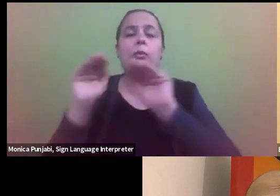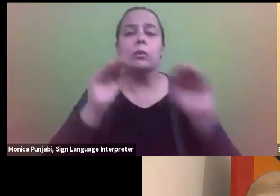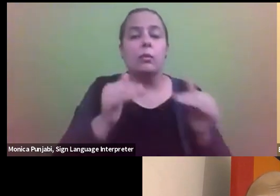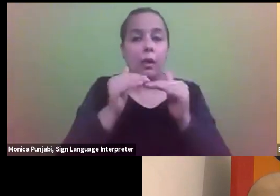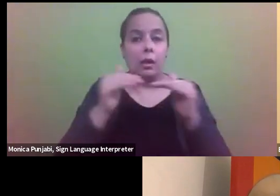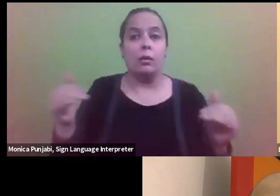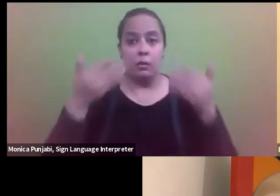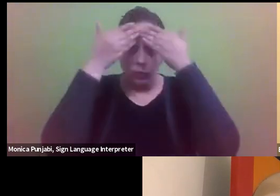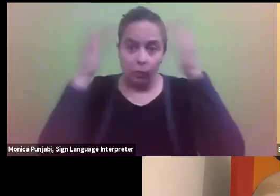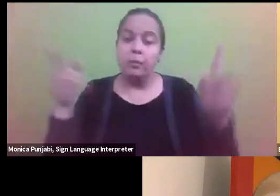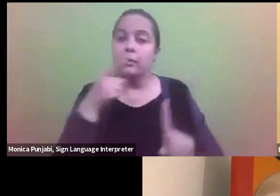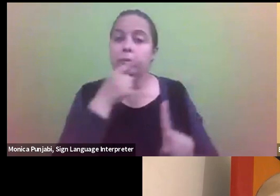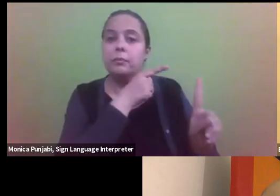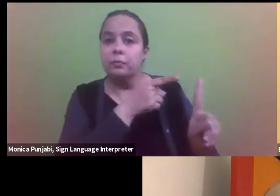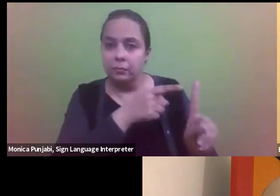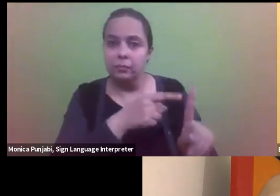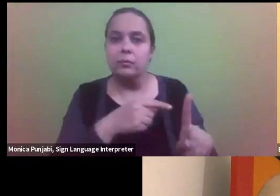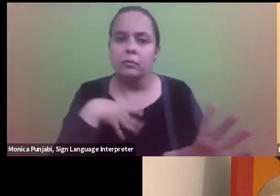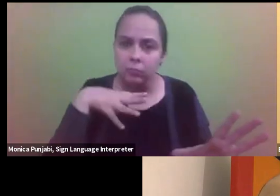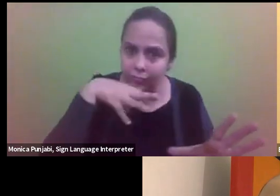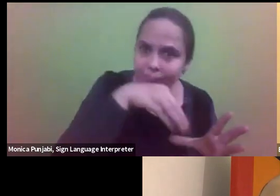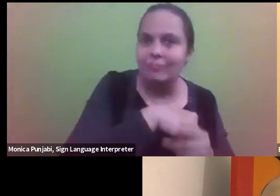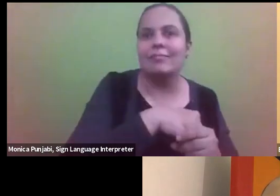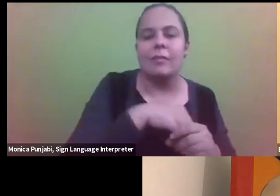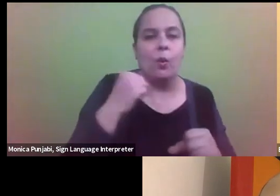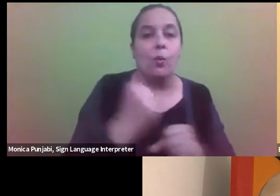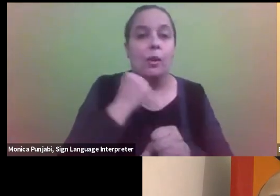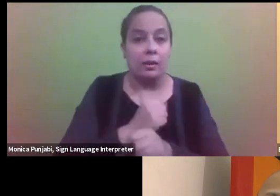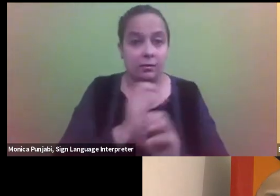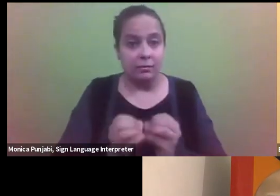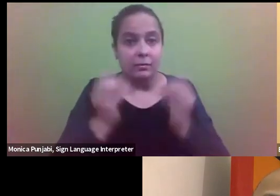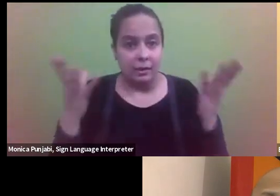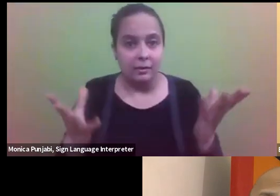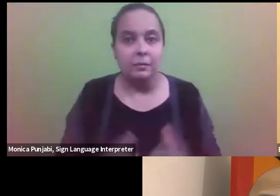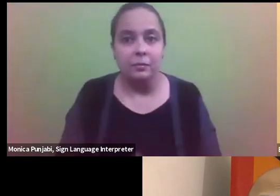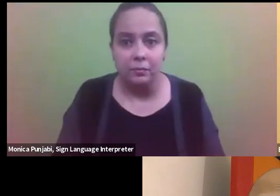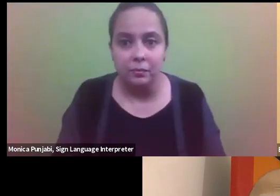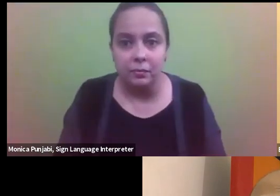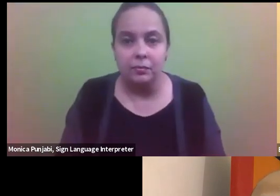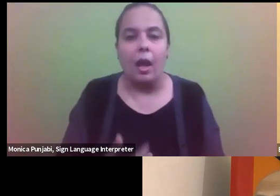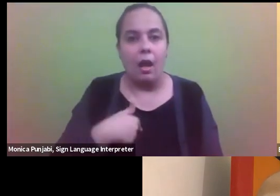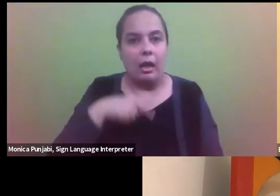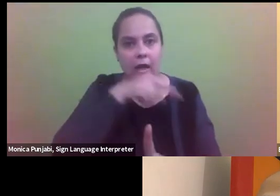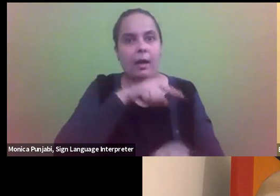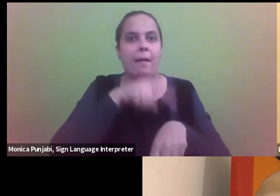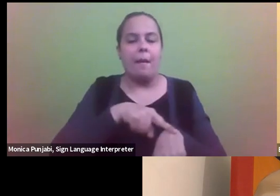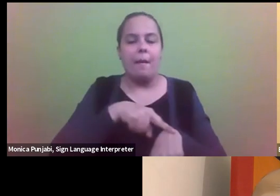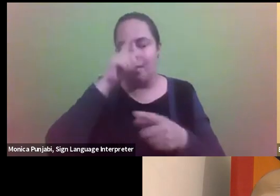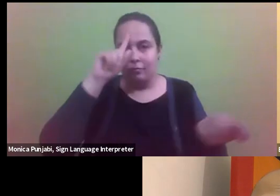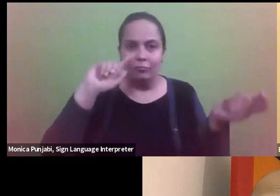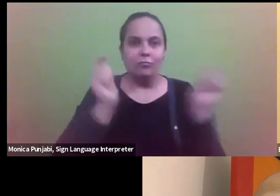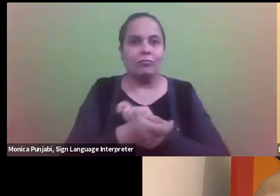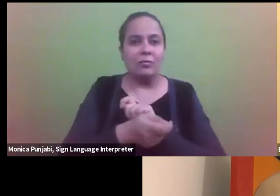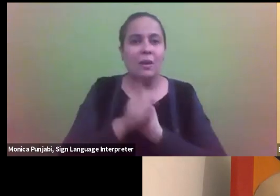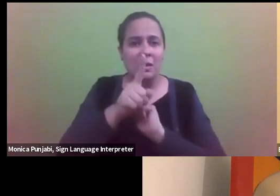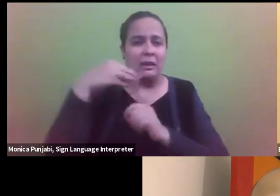belonging within the organization globally. That is when the entire diversity inclusion journey for me started. I still did not come out as Dalit to her.